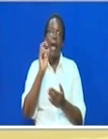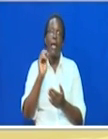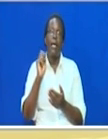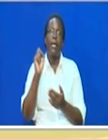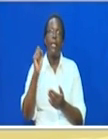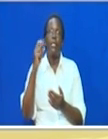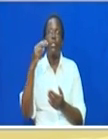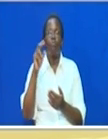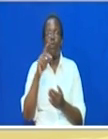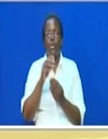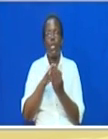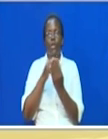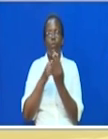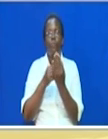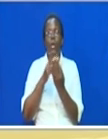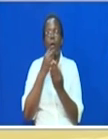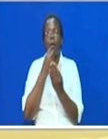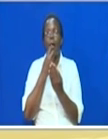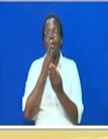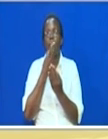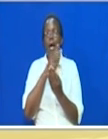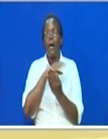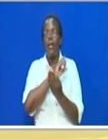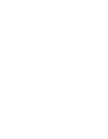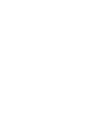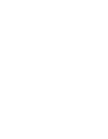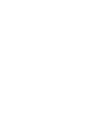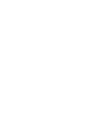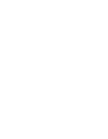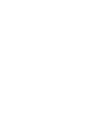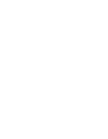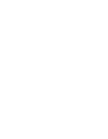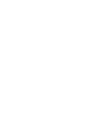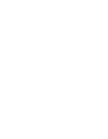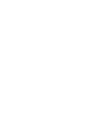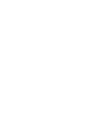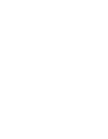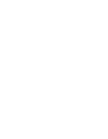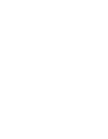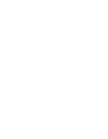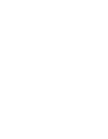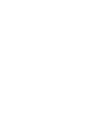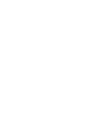potatoes, rice. All these are energy-giving foods.